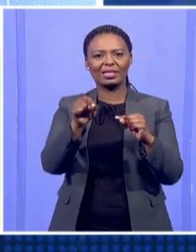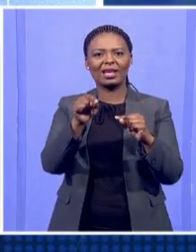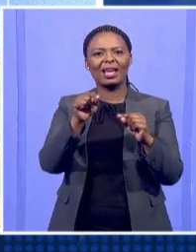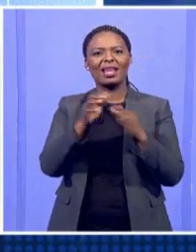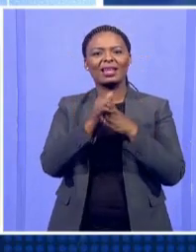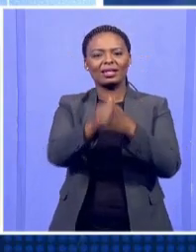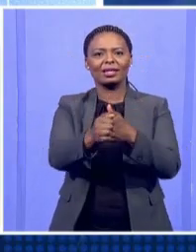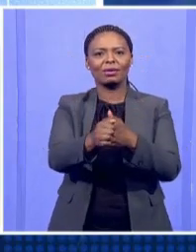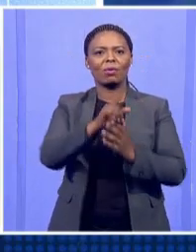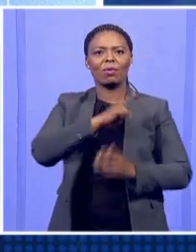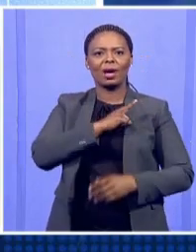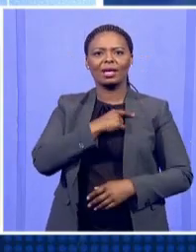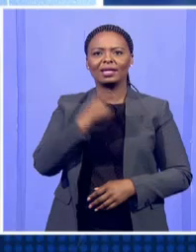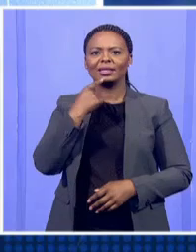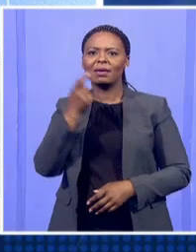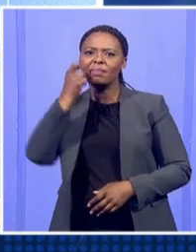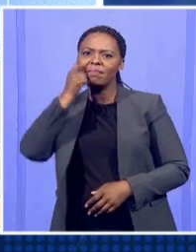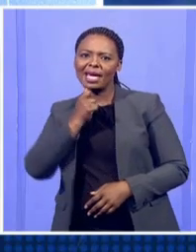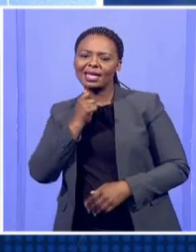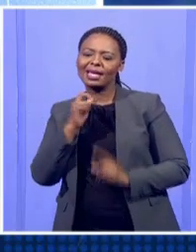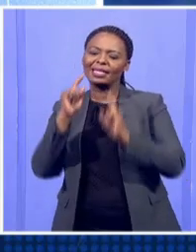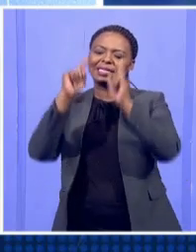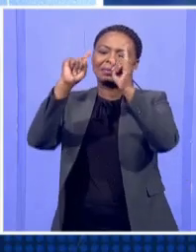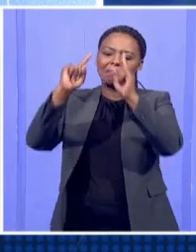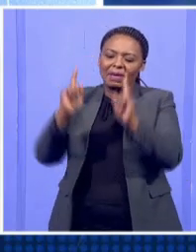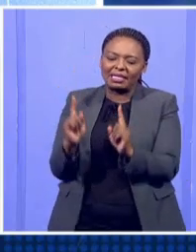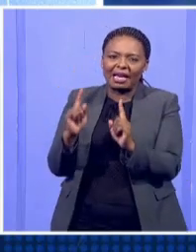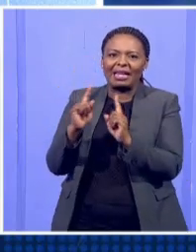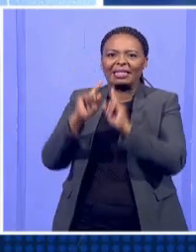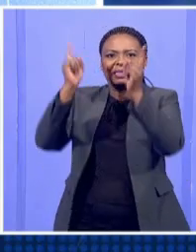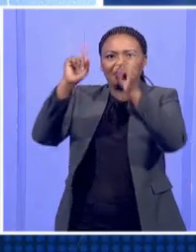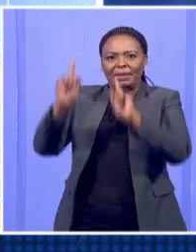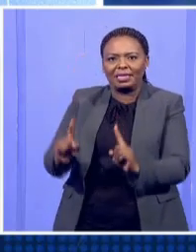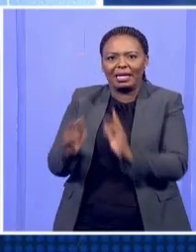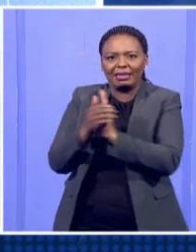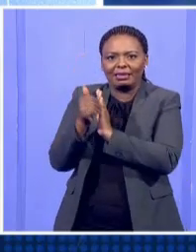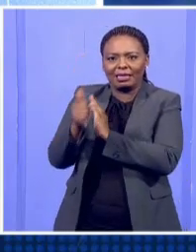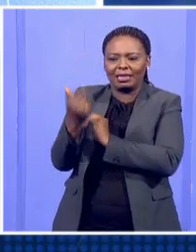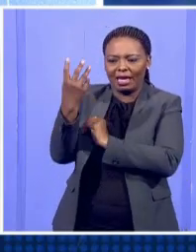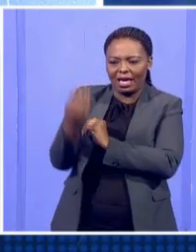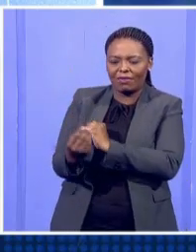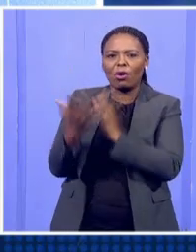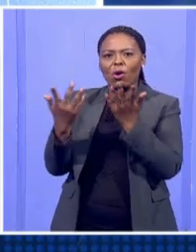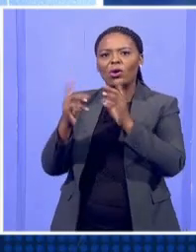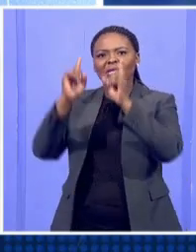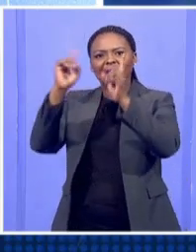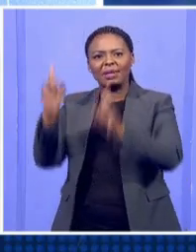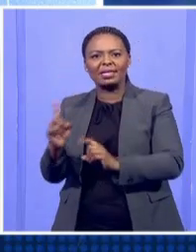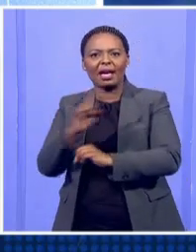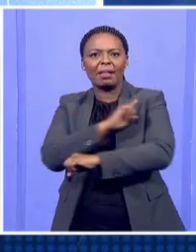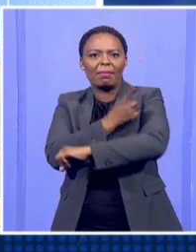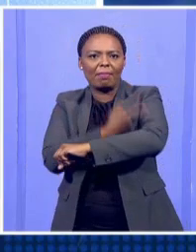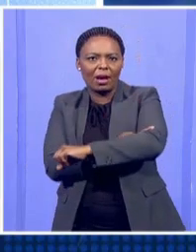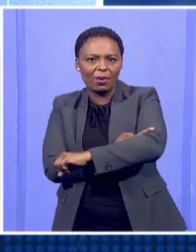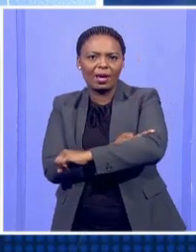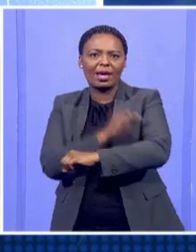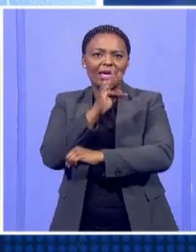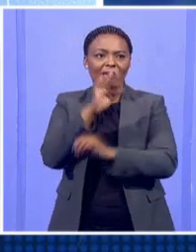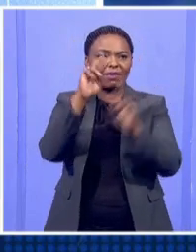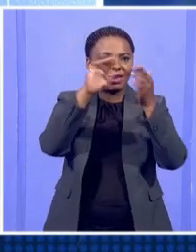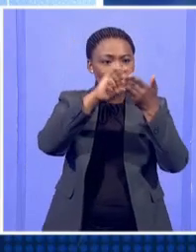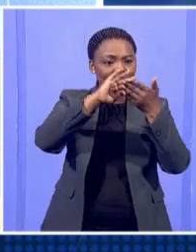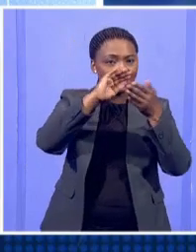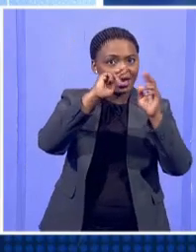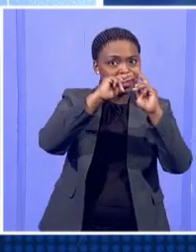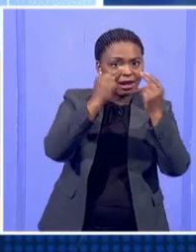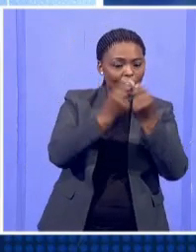a man has those special skills and or powers, if you will, or if a nation can believe that